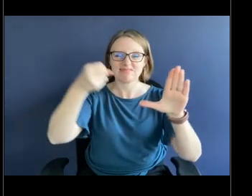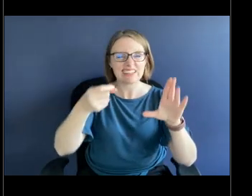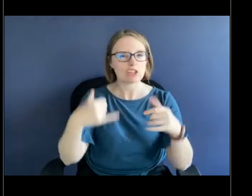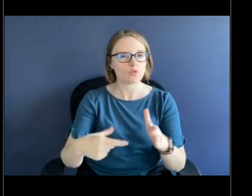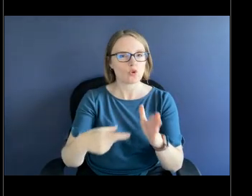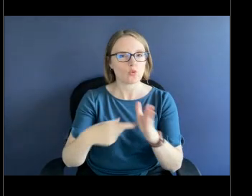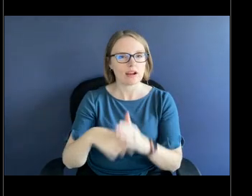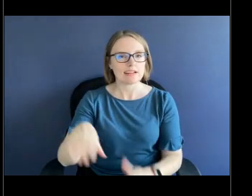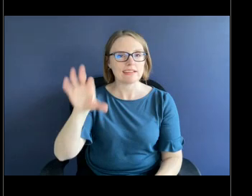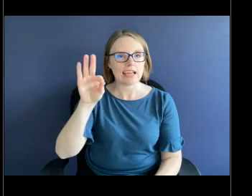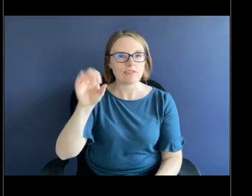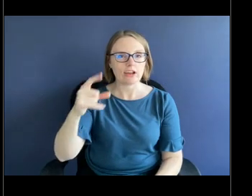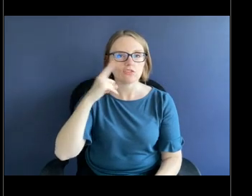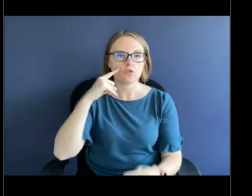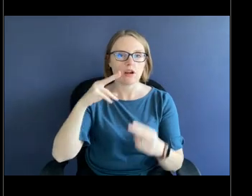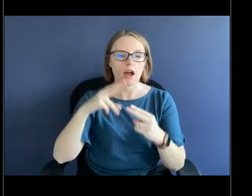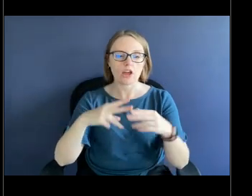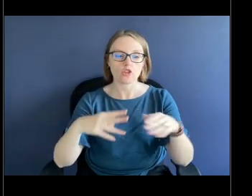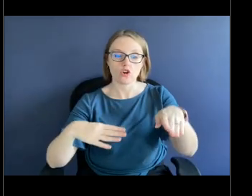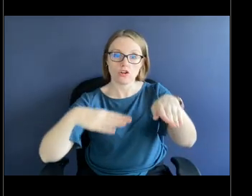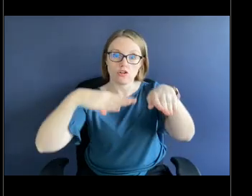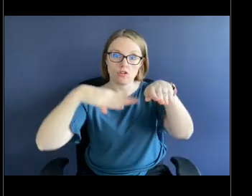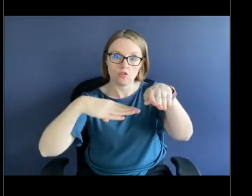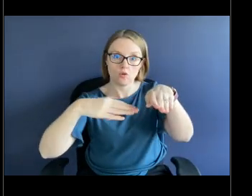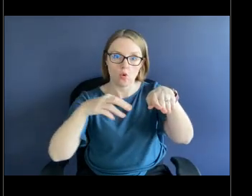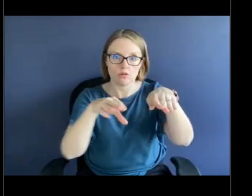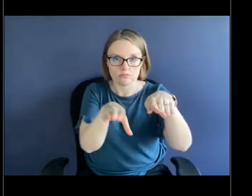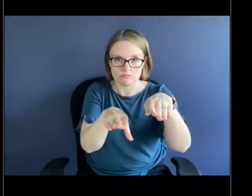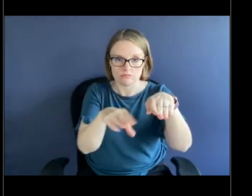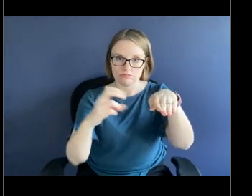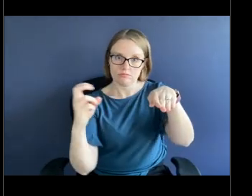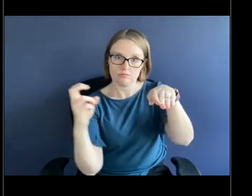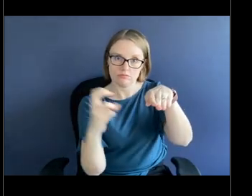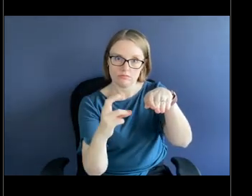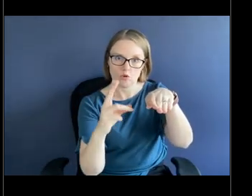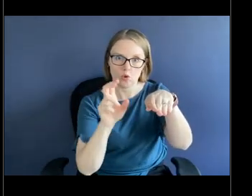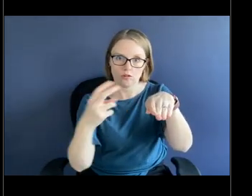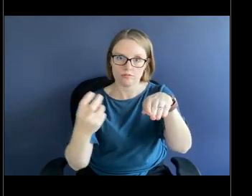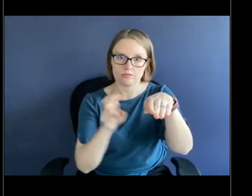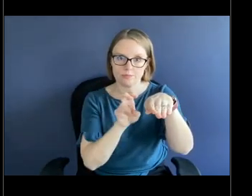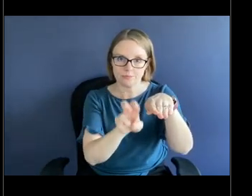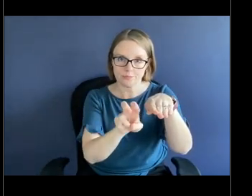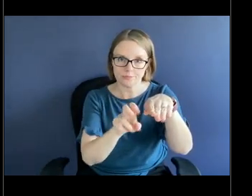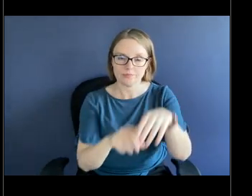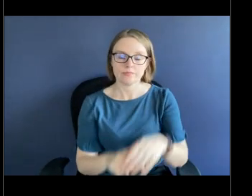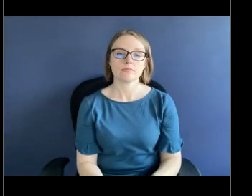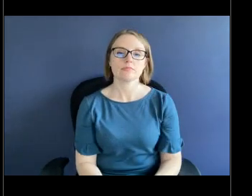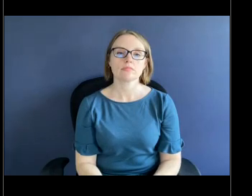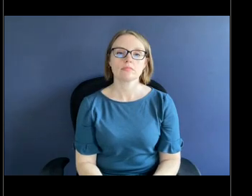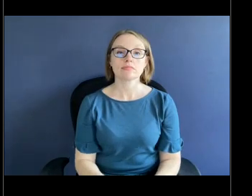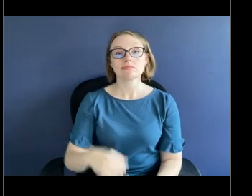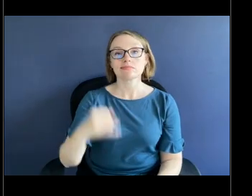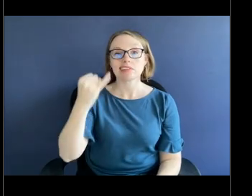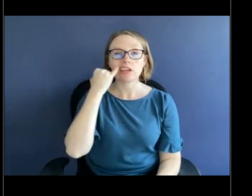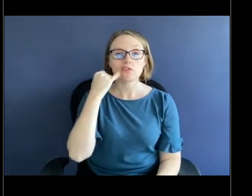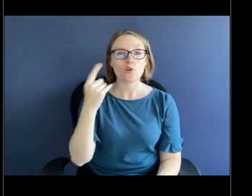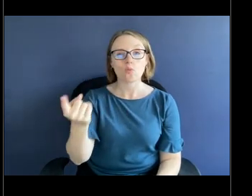forward CFS adjacent to the appliance. When a single wall-mounted oven